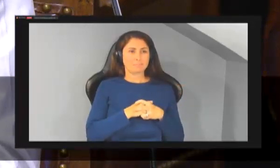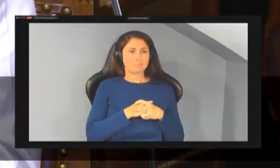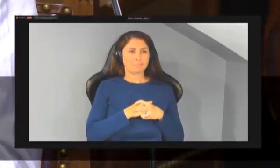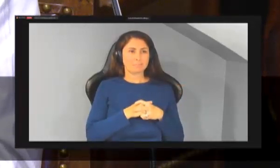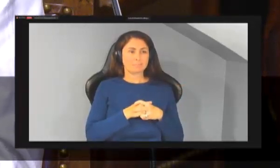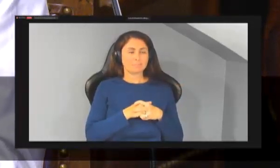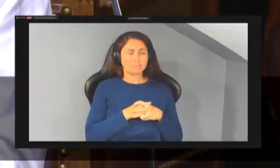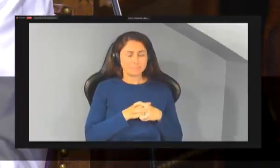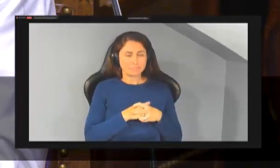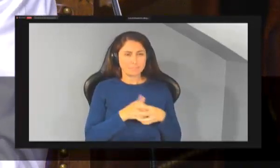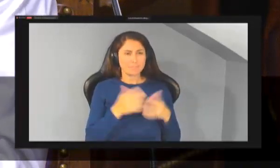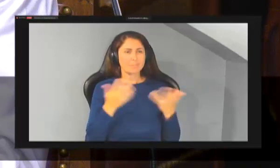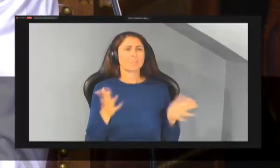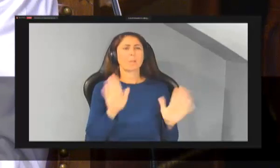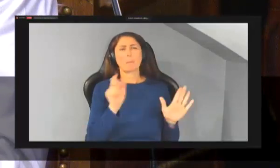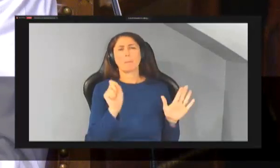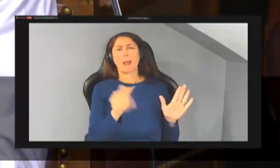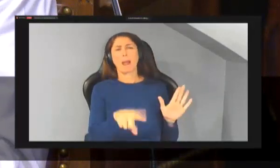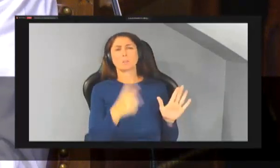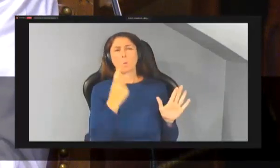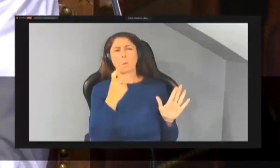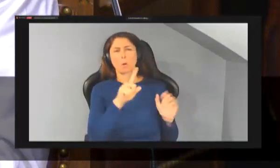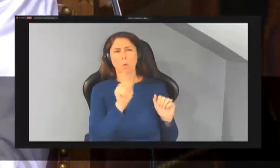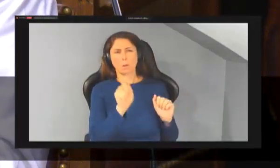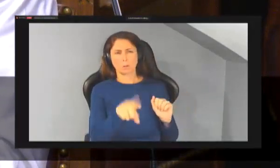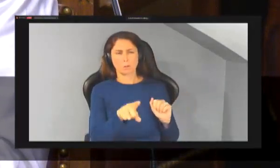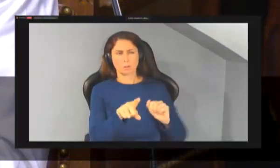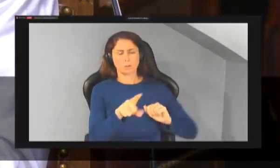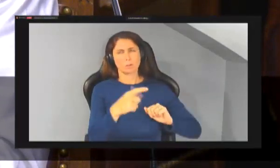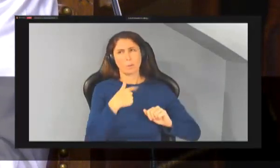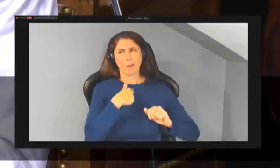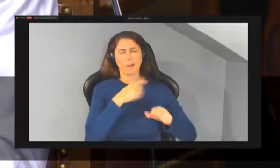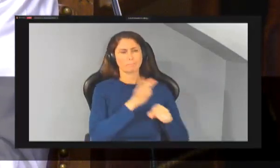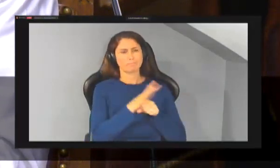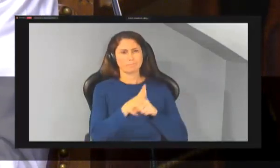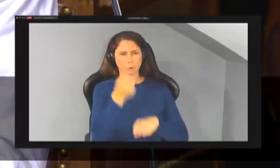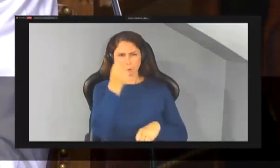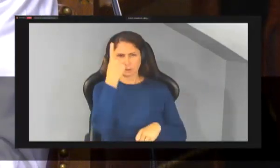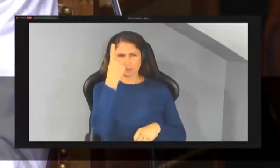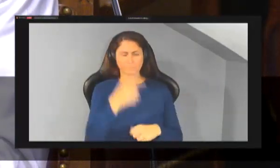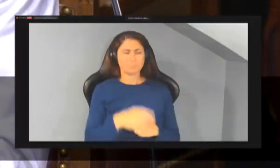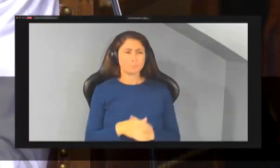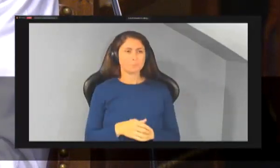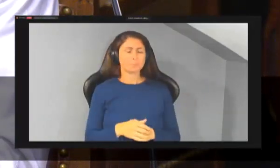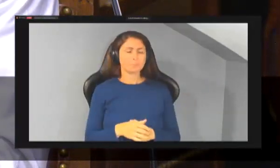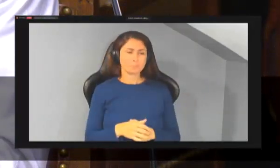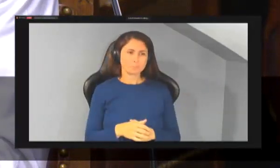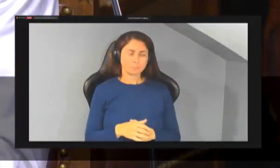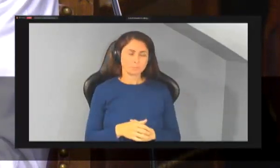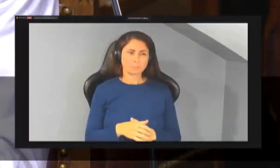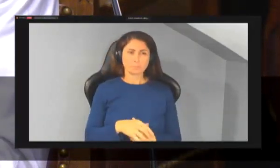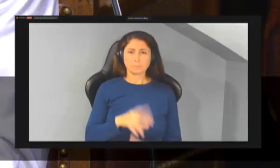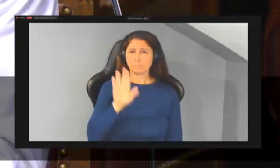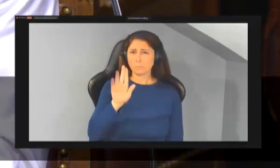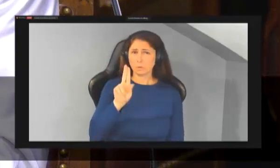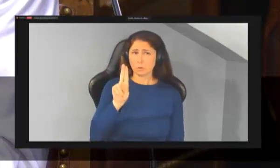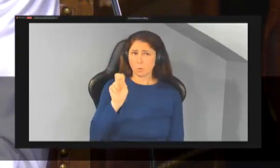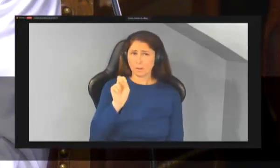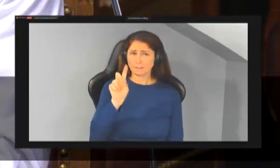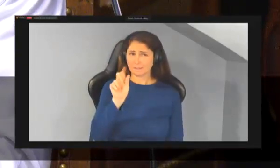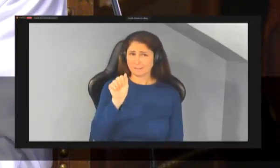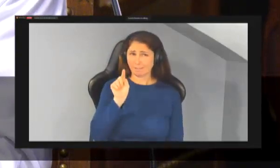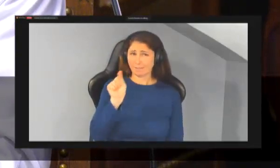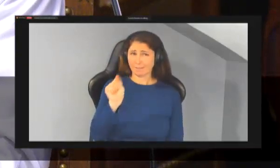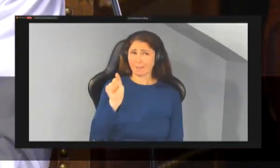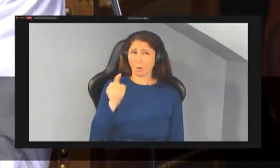Just let me ask one more question so I have a clear understanding. It is the USDA that is requiring that